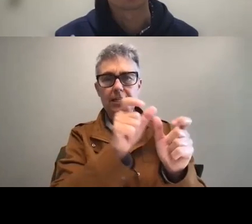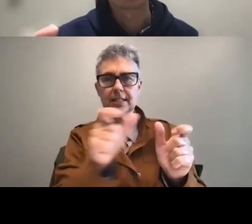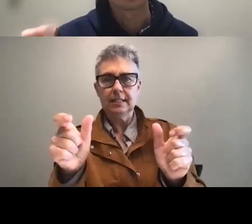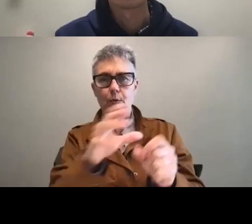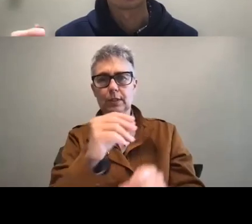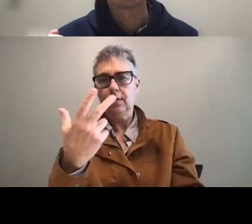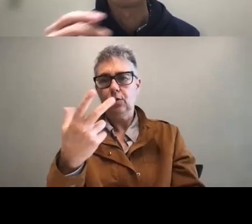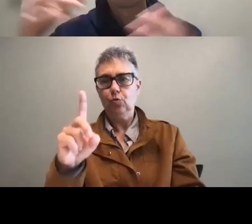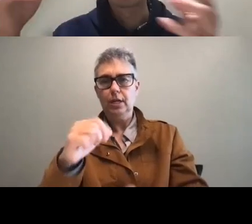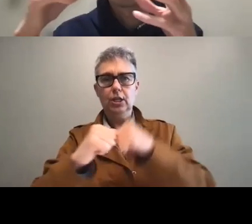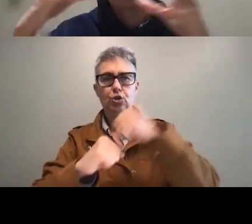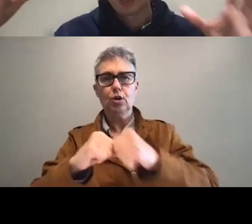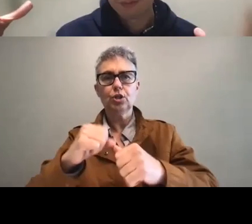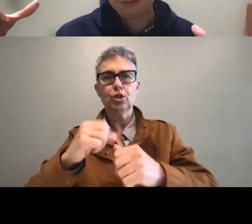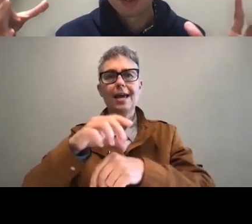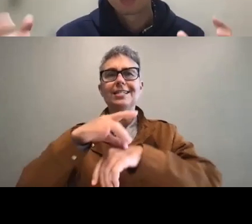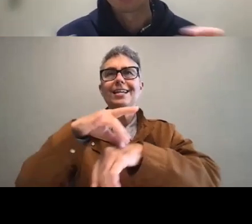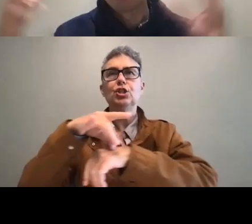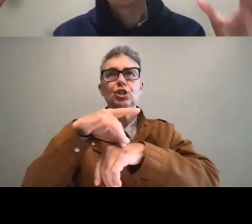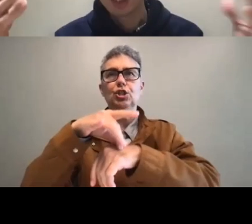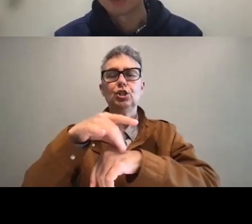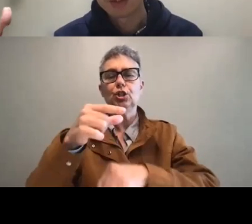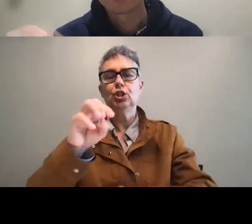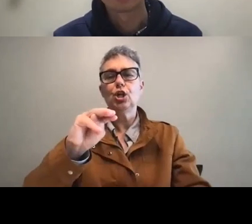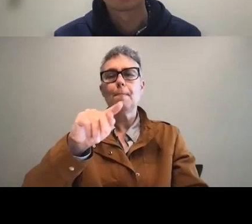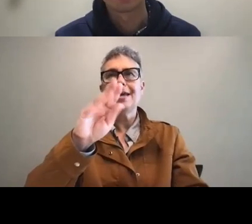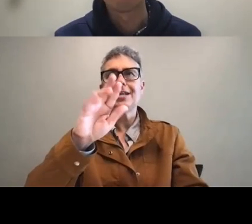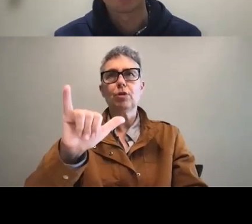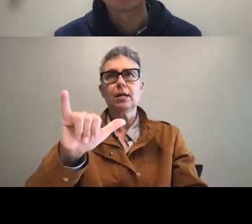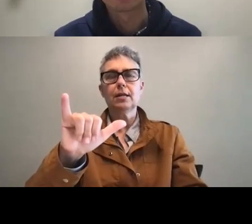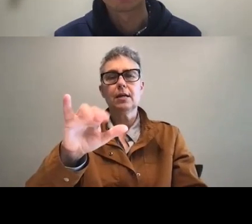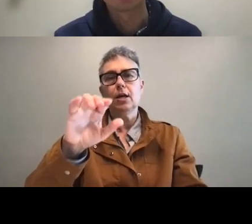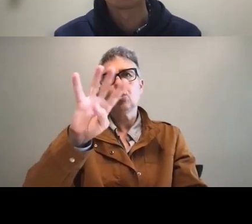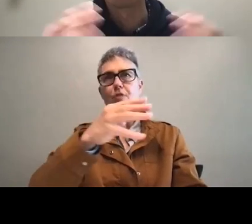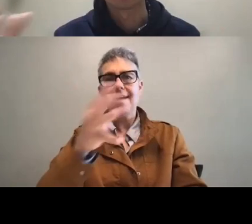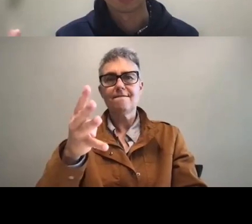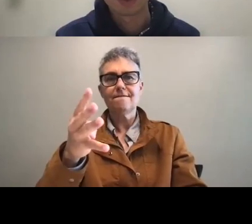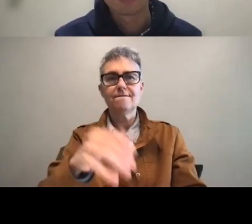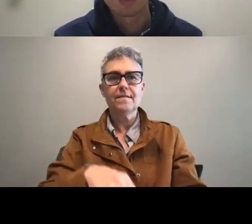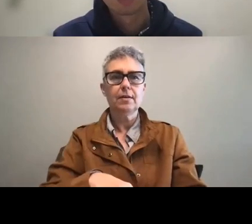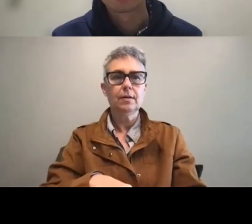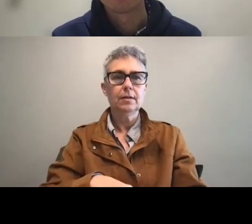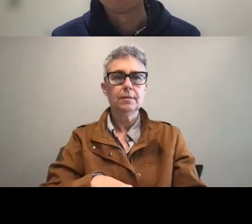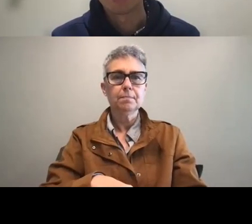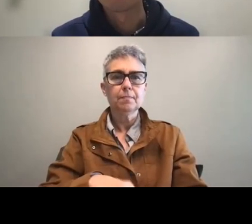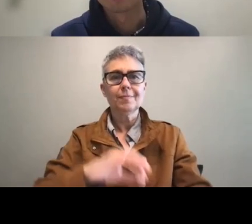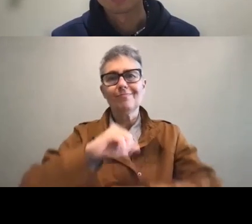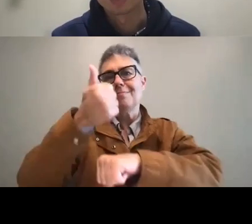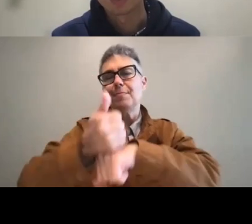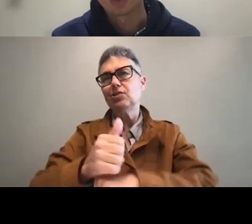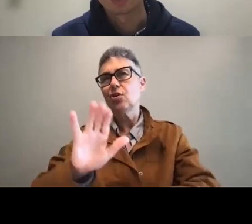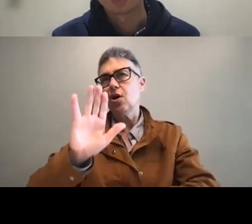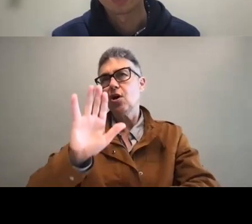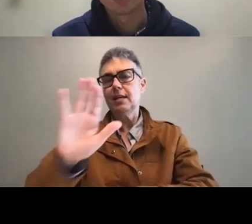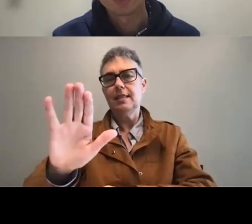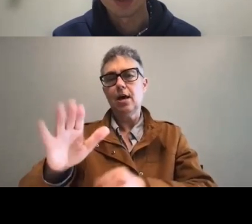3D structure as a geometric graph or a point cloud, right? Based on the residue coordinates. So this